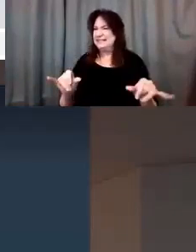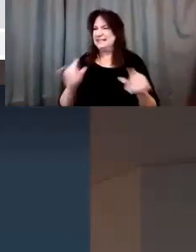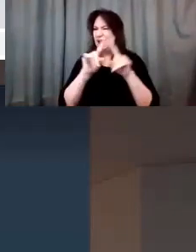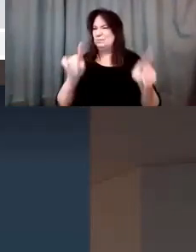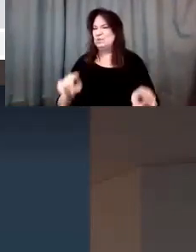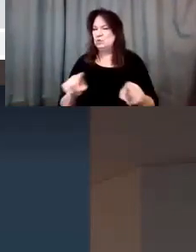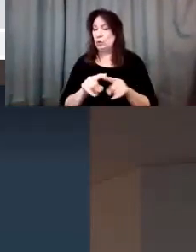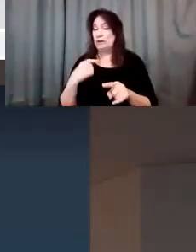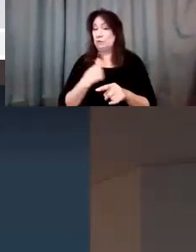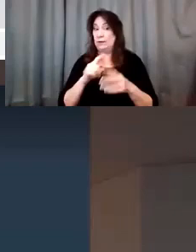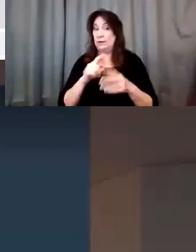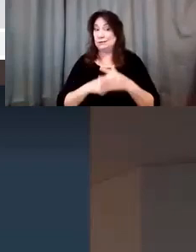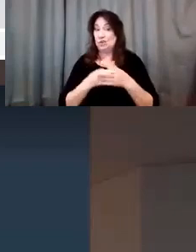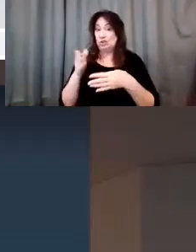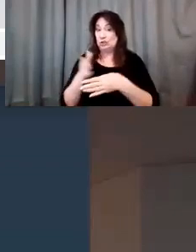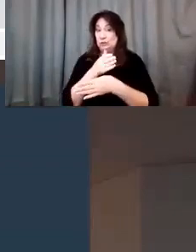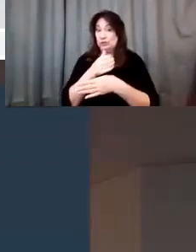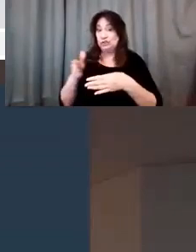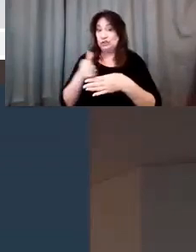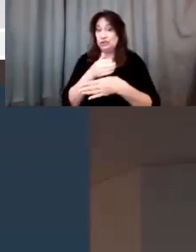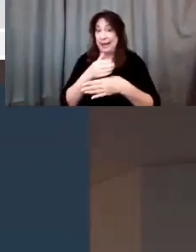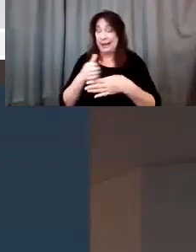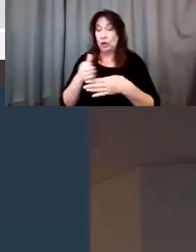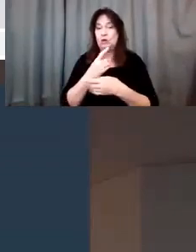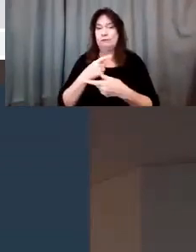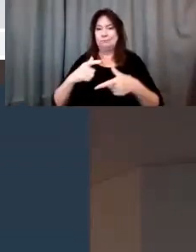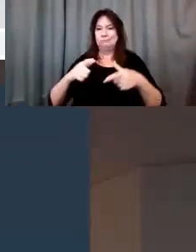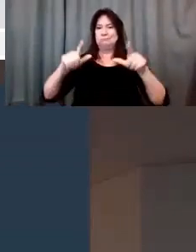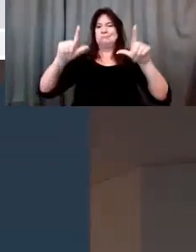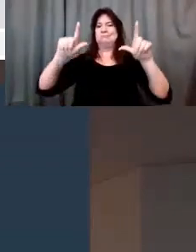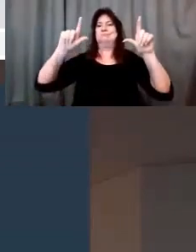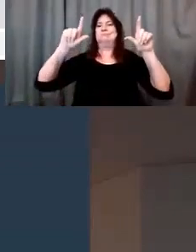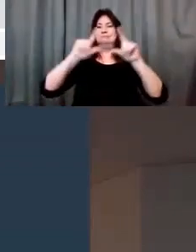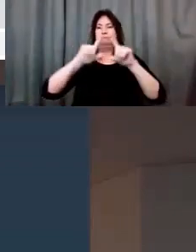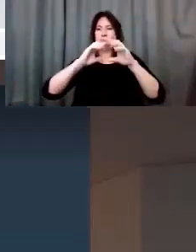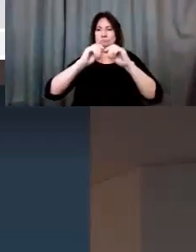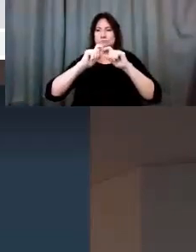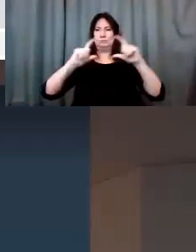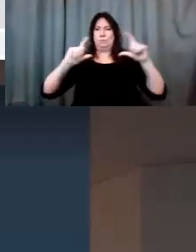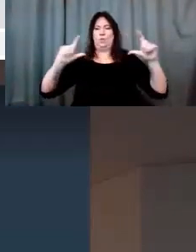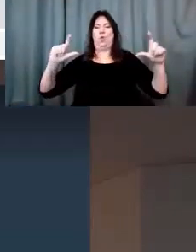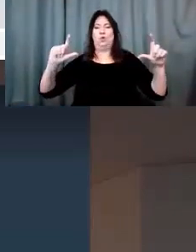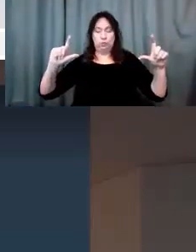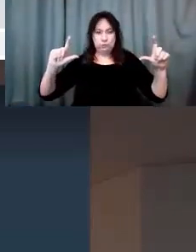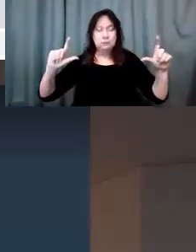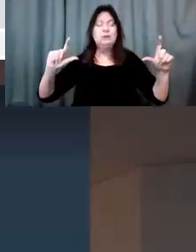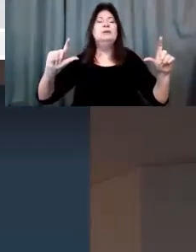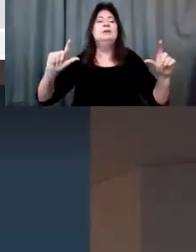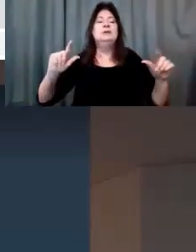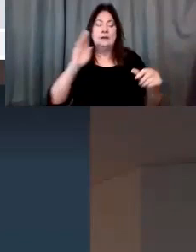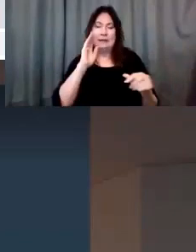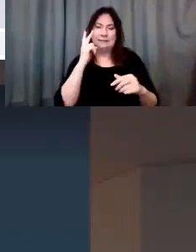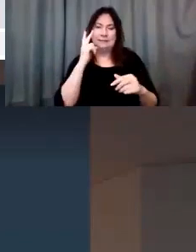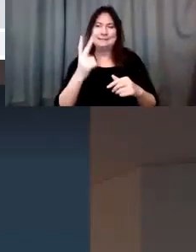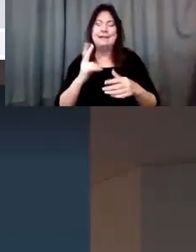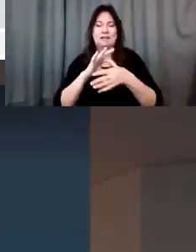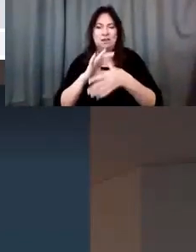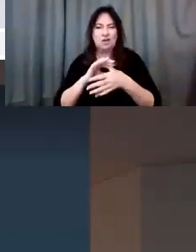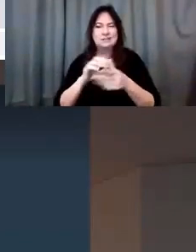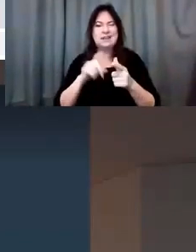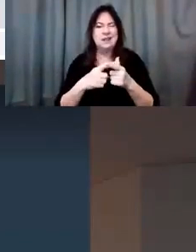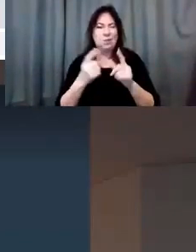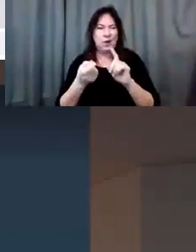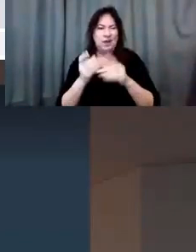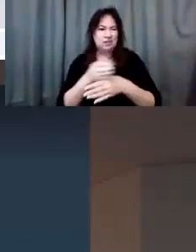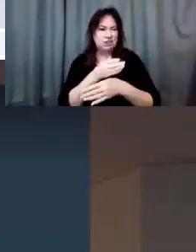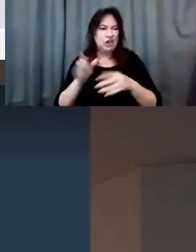our screen, I may choose to blow that up so it's full screen and easier to see the content. And once I share my screen, I'll show you